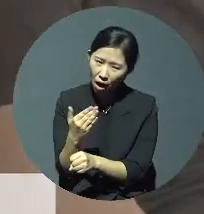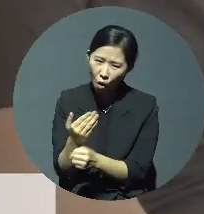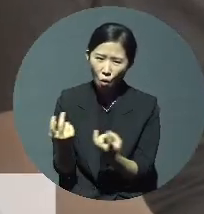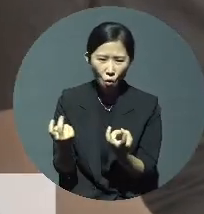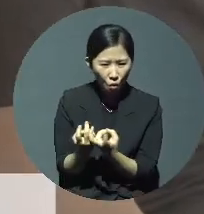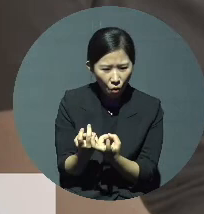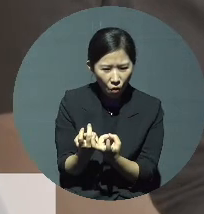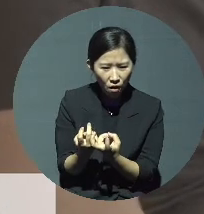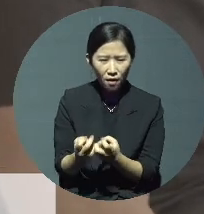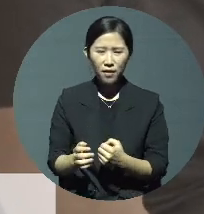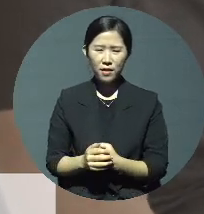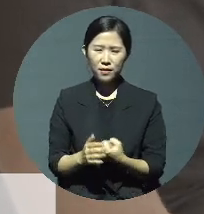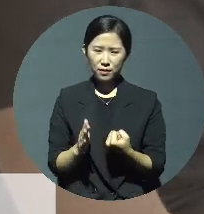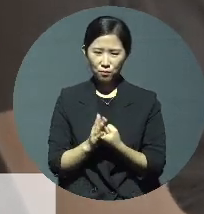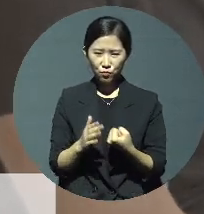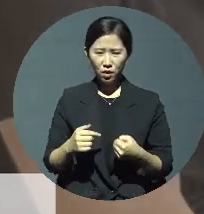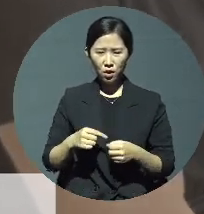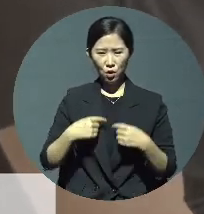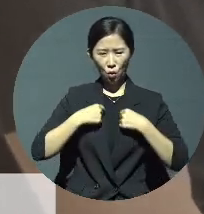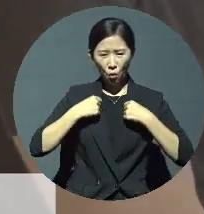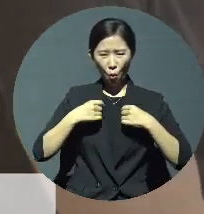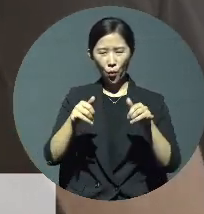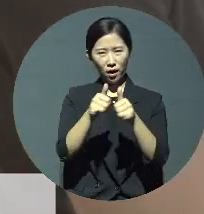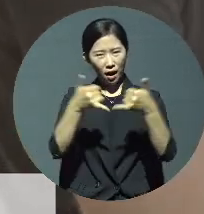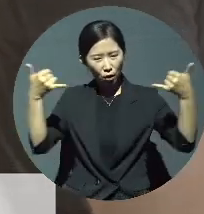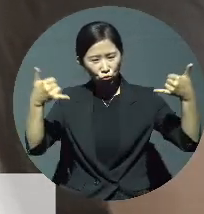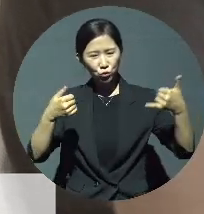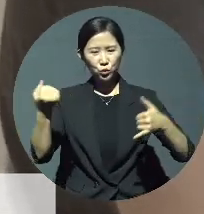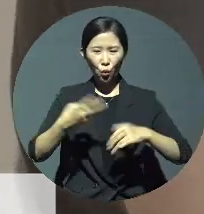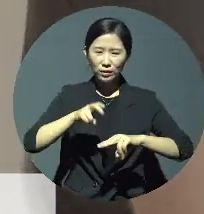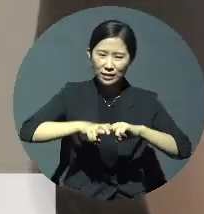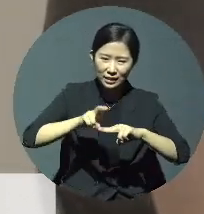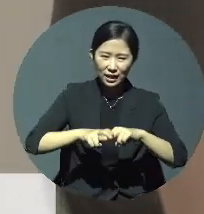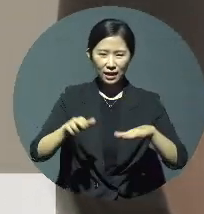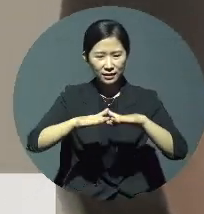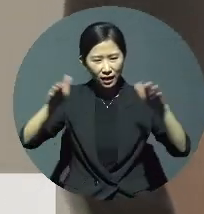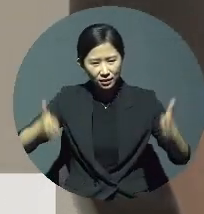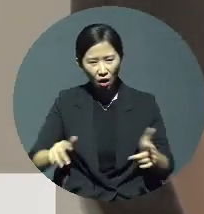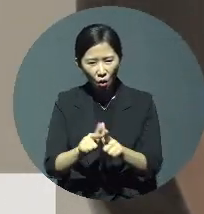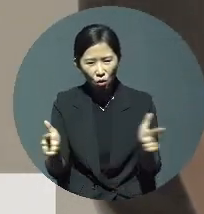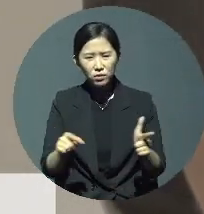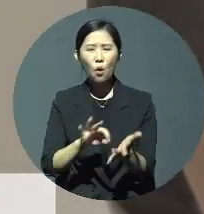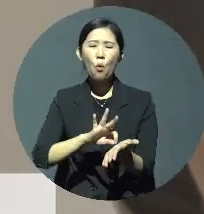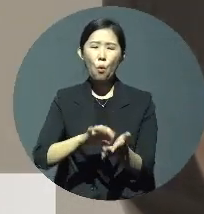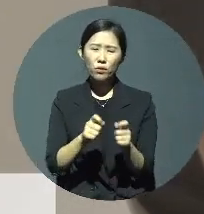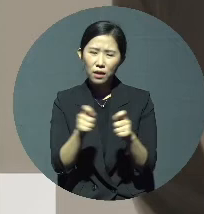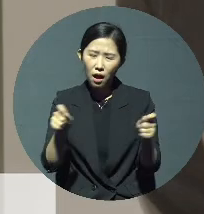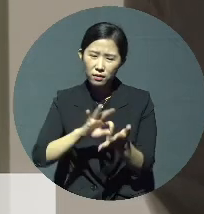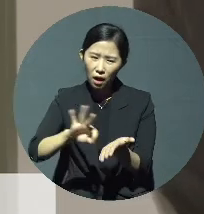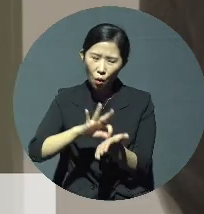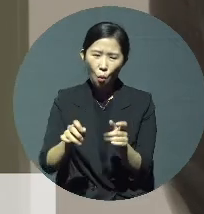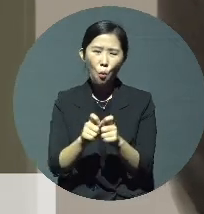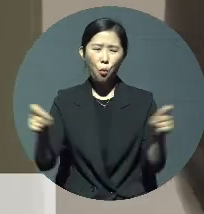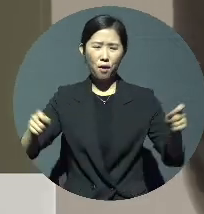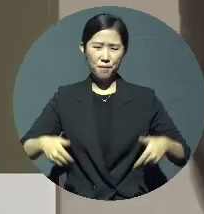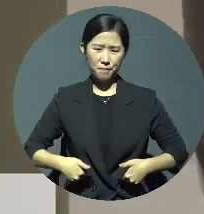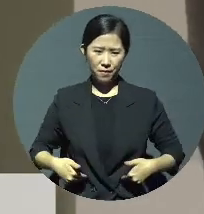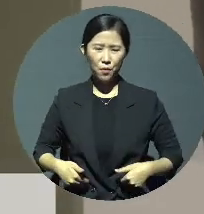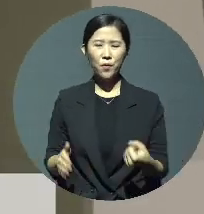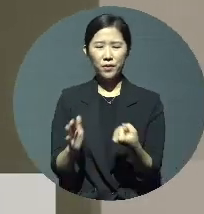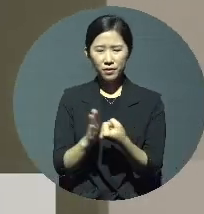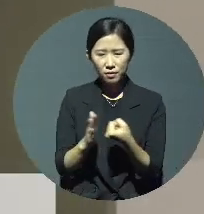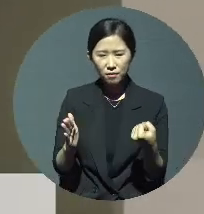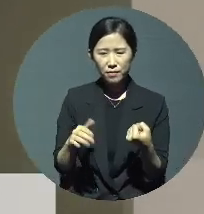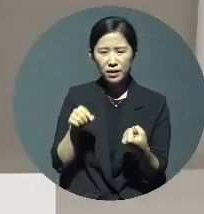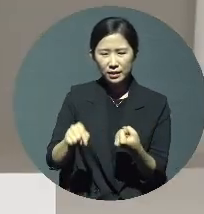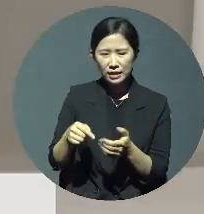of furniture should be around for a long time, so you do need to think about its impact and how that future is changing and the requirements in terms